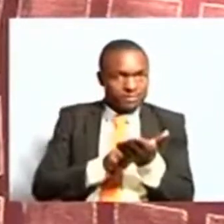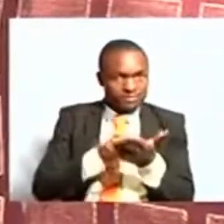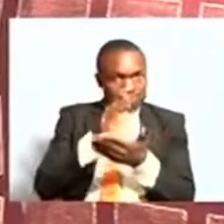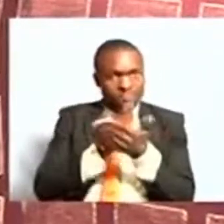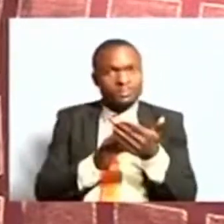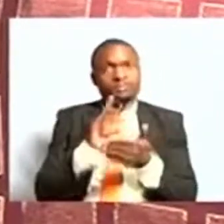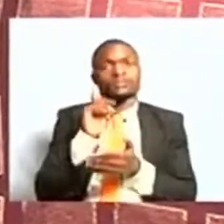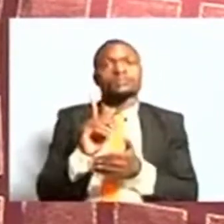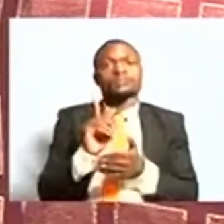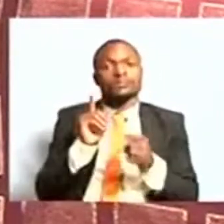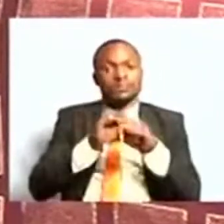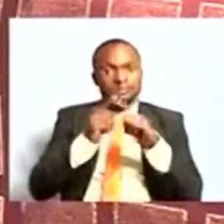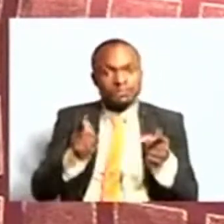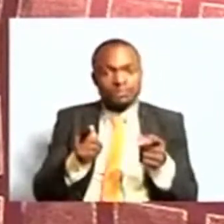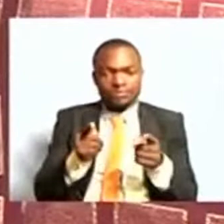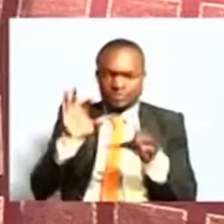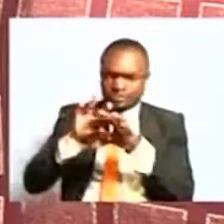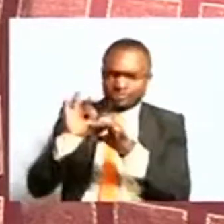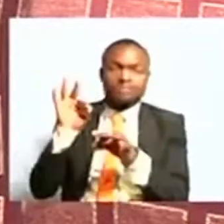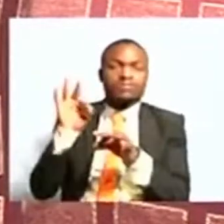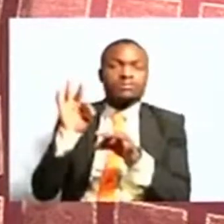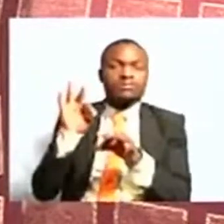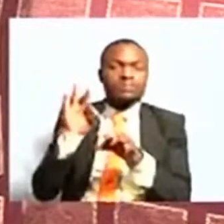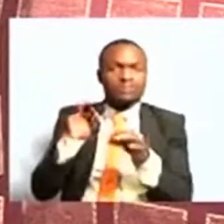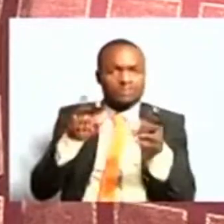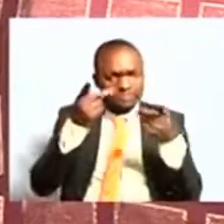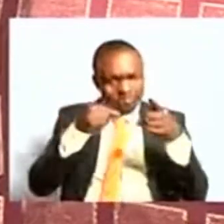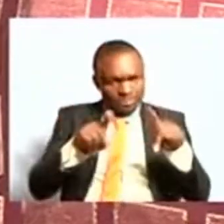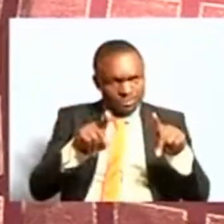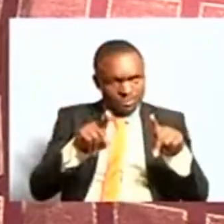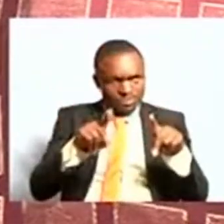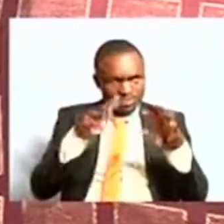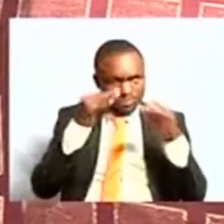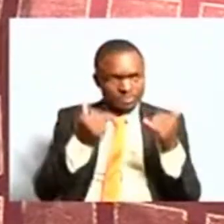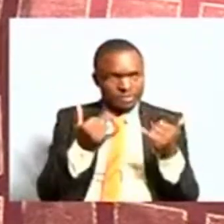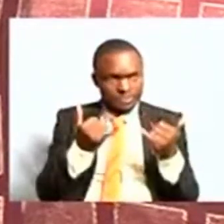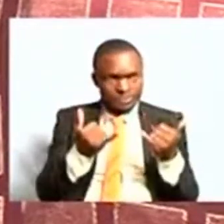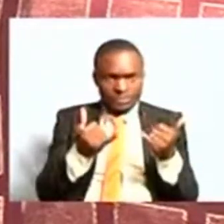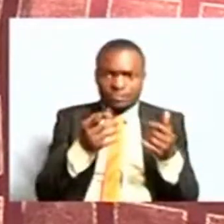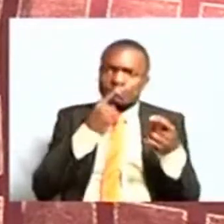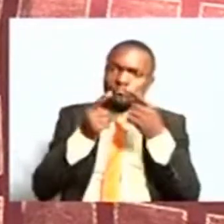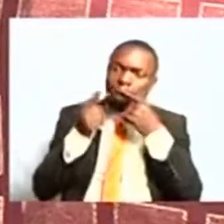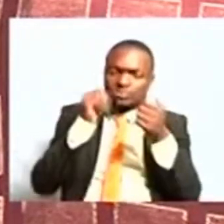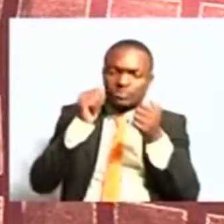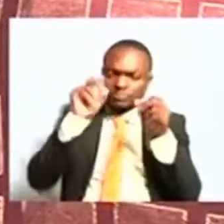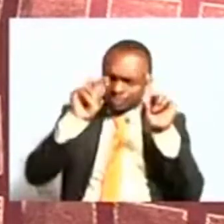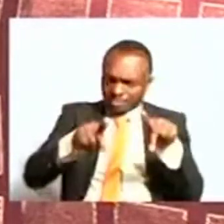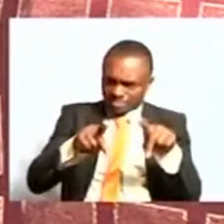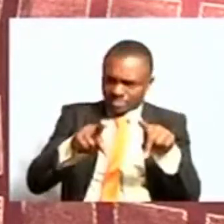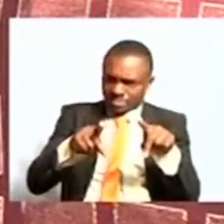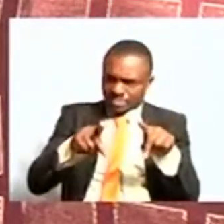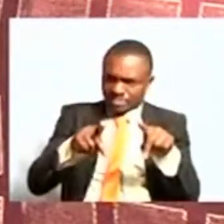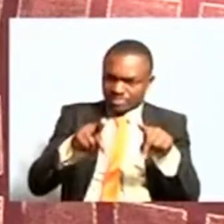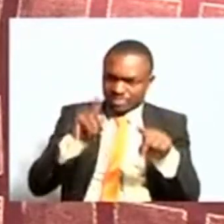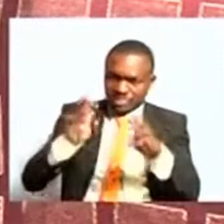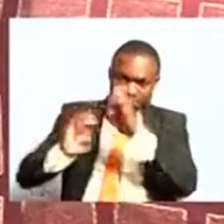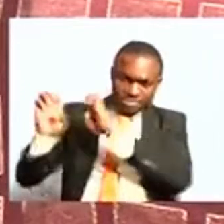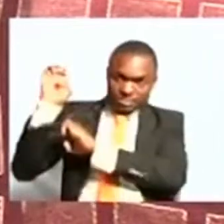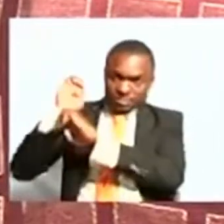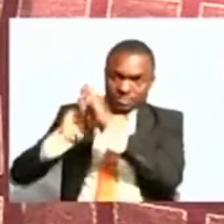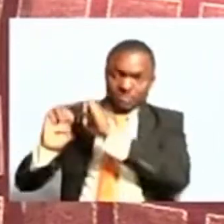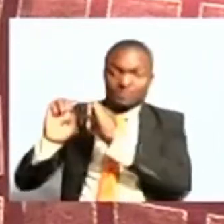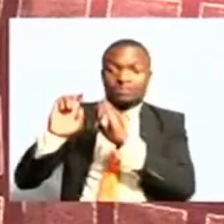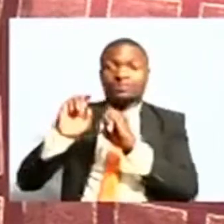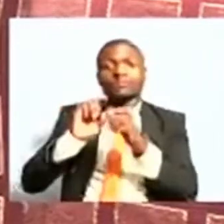someone, but then you discover that when you now talk to the person who actually experienced that, they